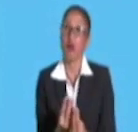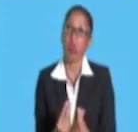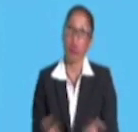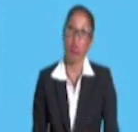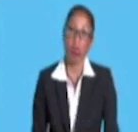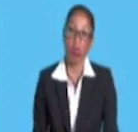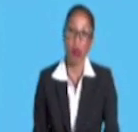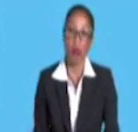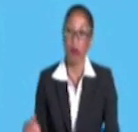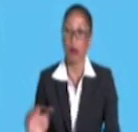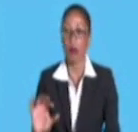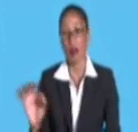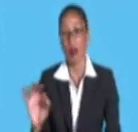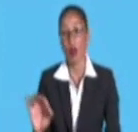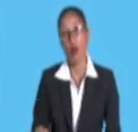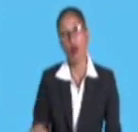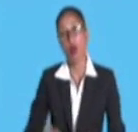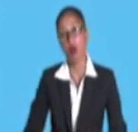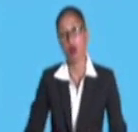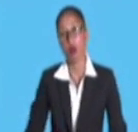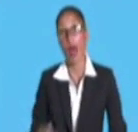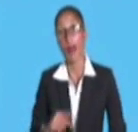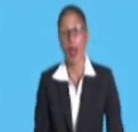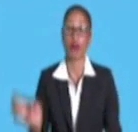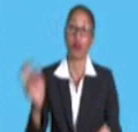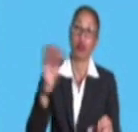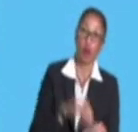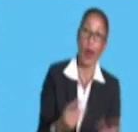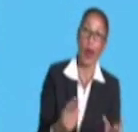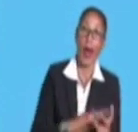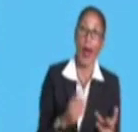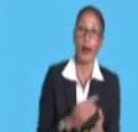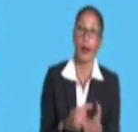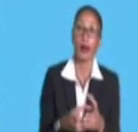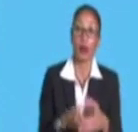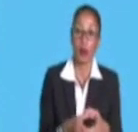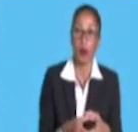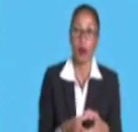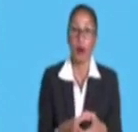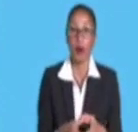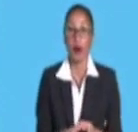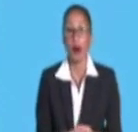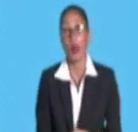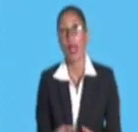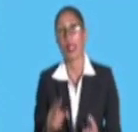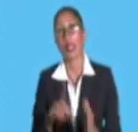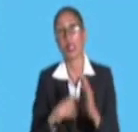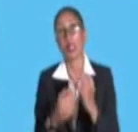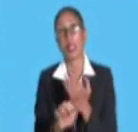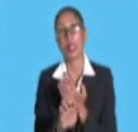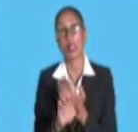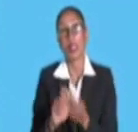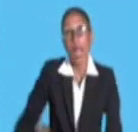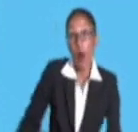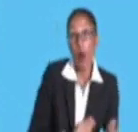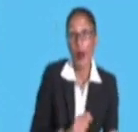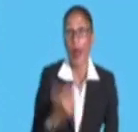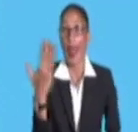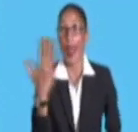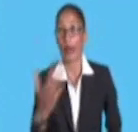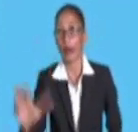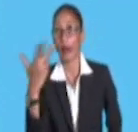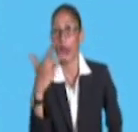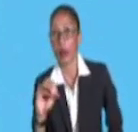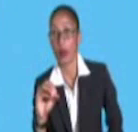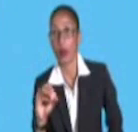upon my return to Fiji, I joined Carpenter Shipping as a boarding officer in January of 1980. Between 1980